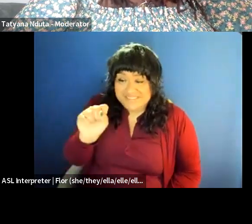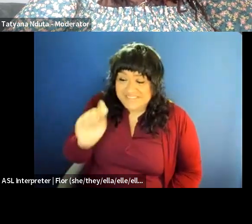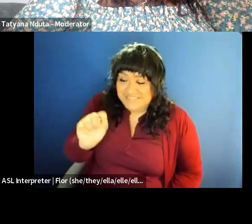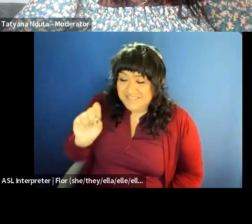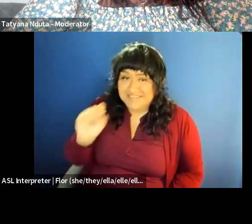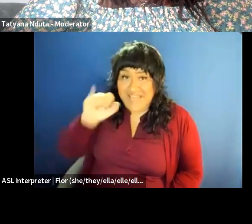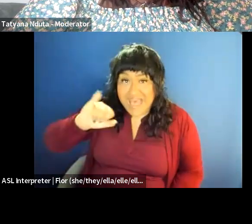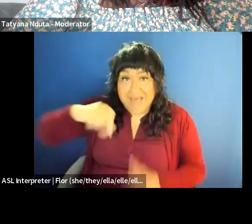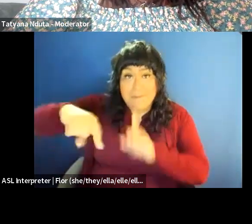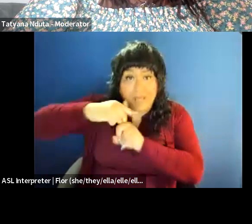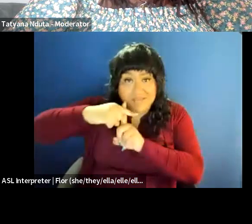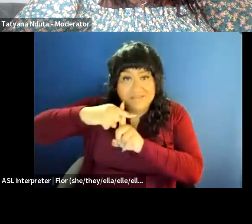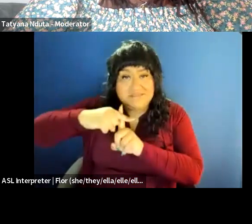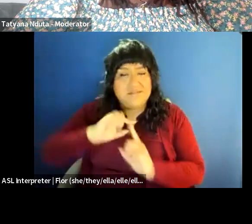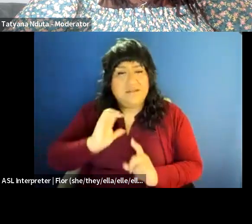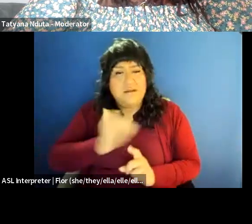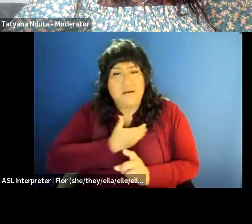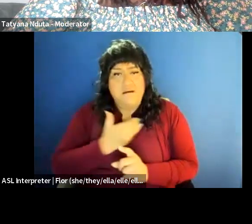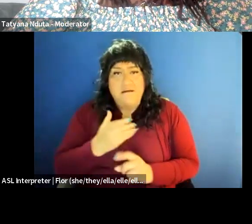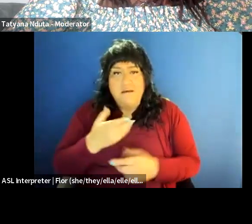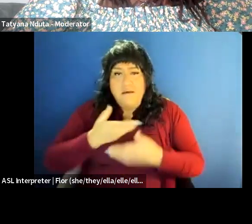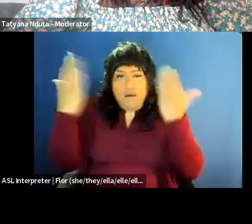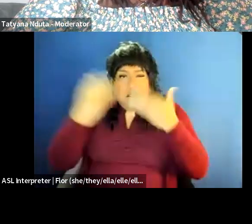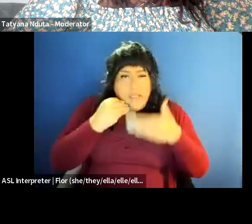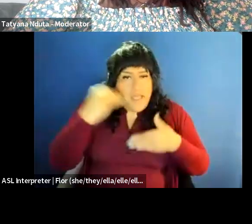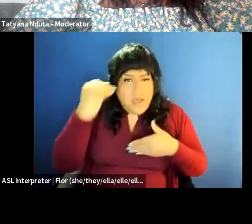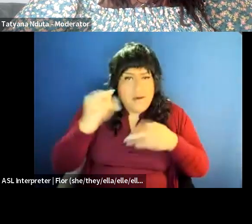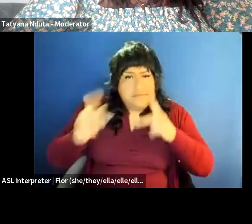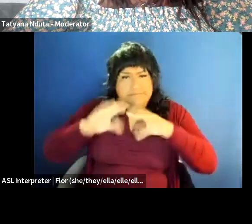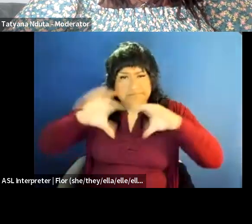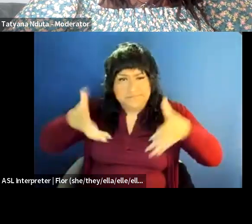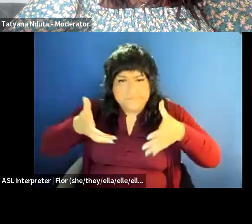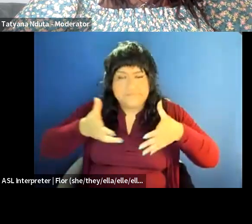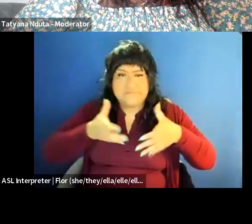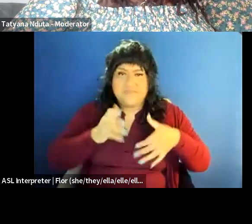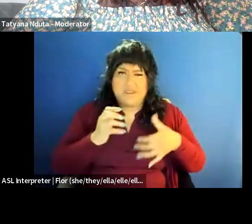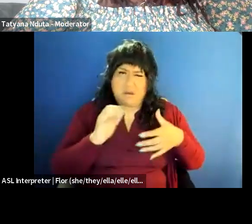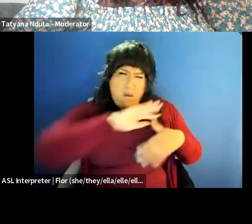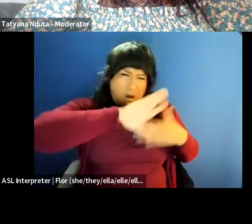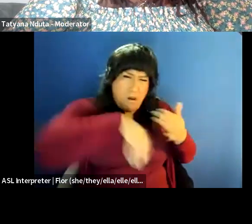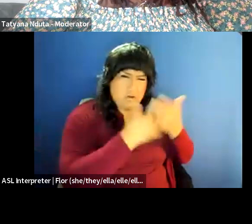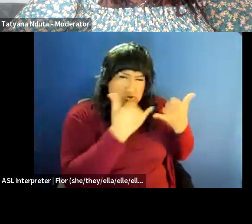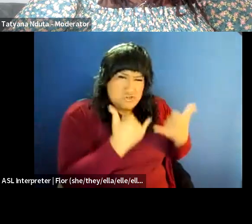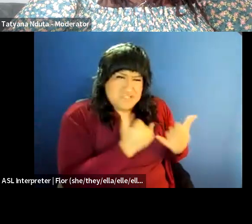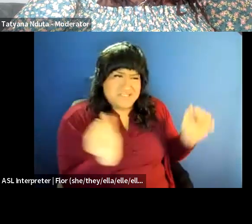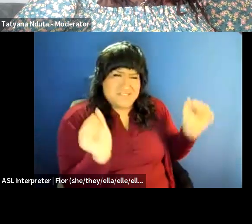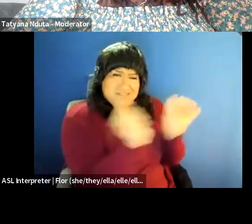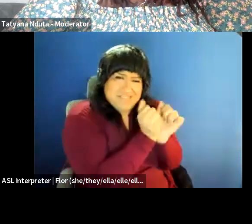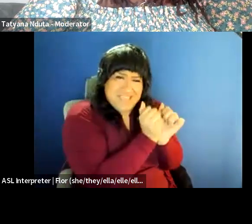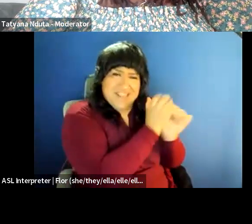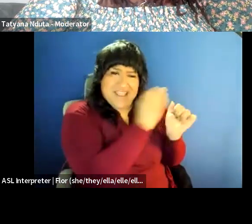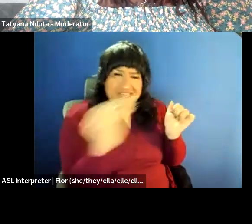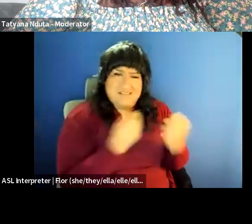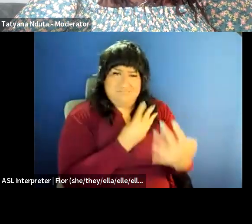LGBTQ TSI+, our unhoused population, and all those currently detained and incarcerated as